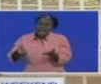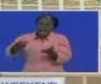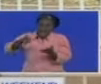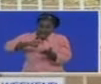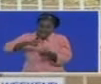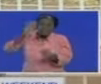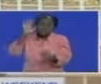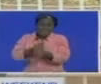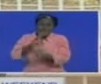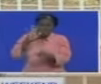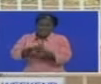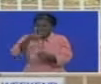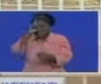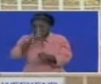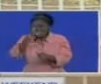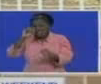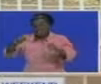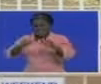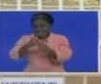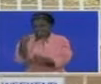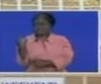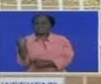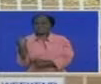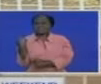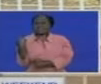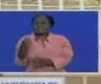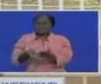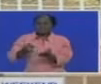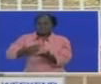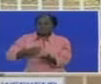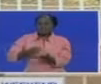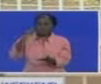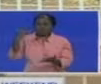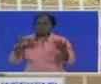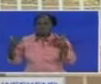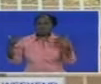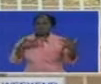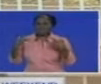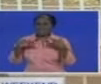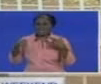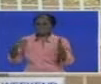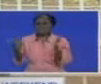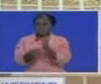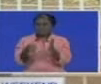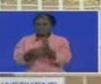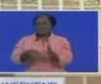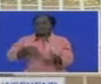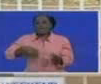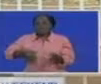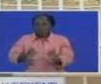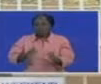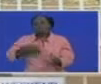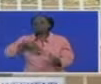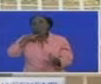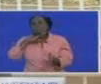fatal accidents realized in recent times, and really adding to the growing concern of the calamity that is road carnages in the